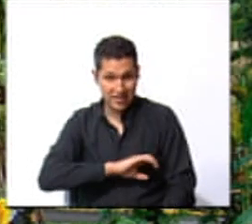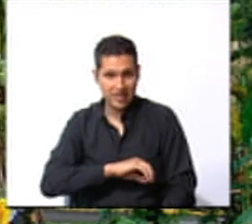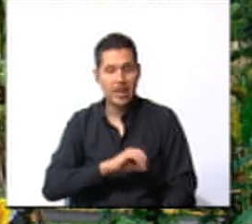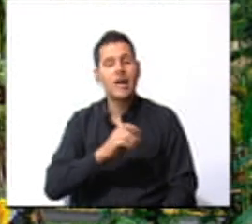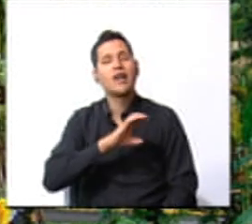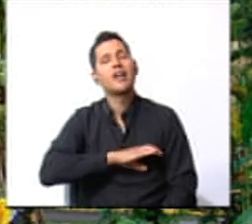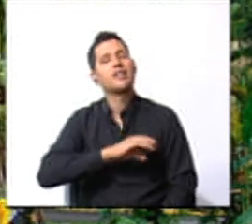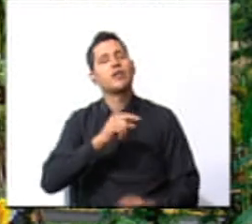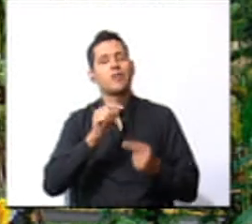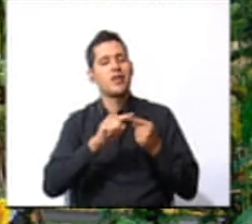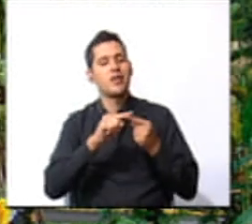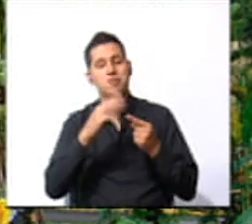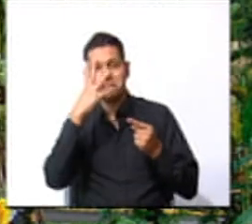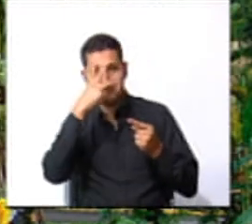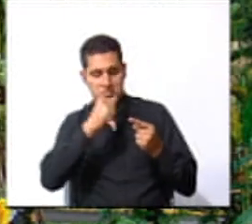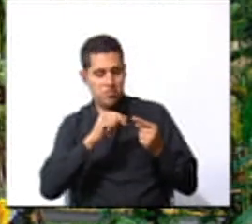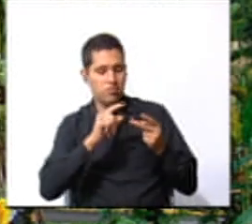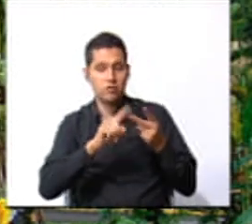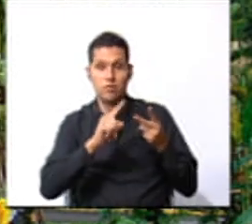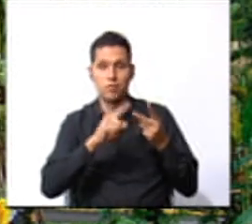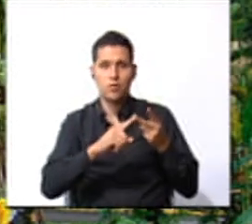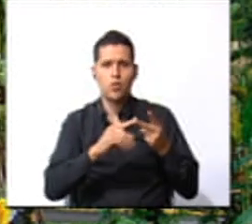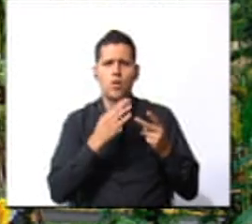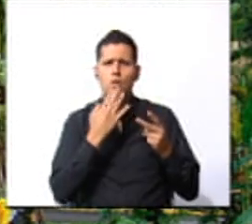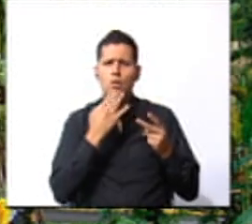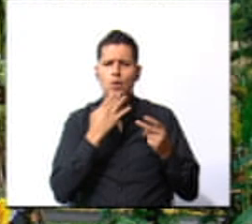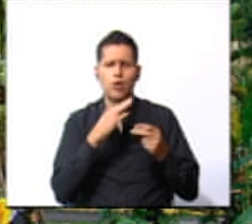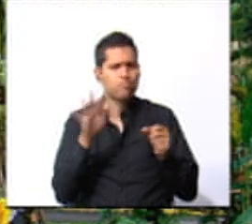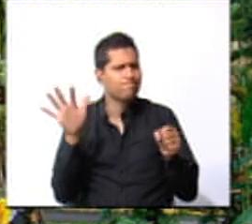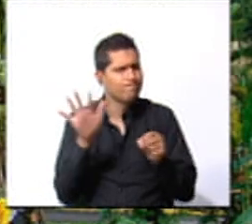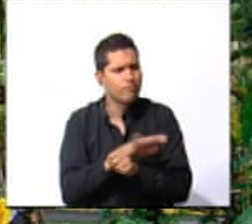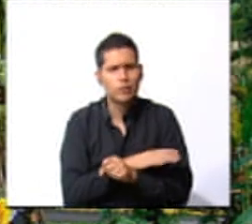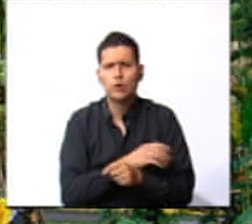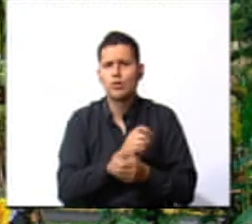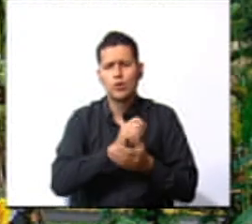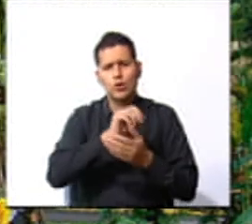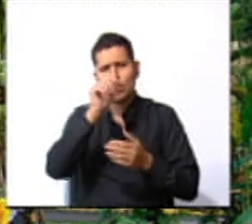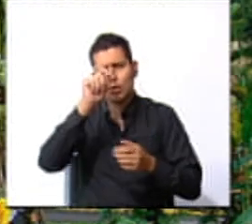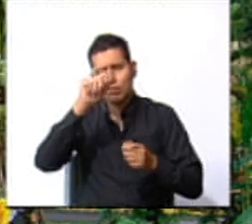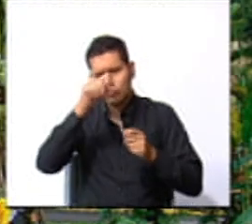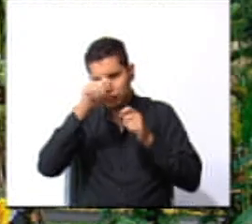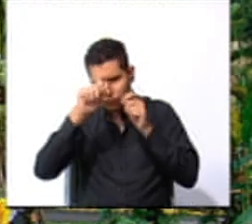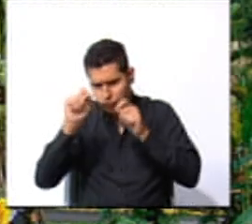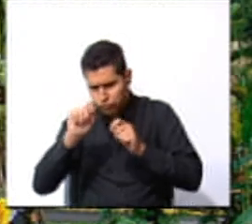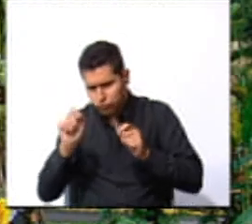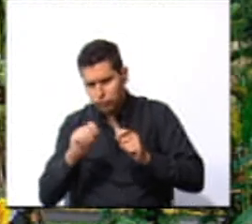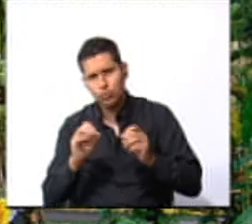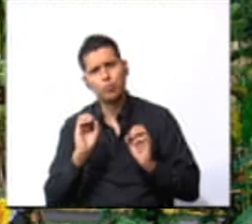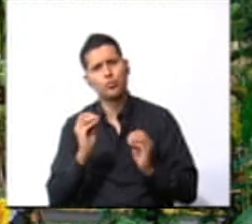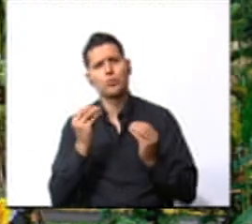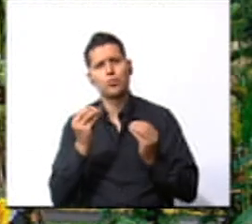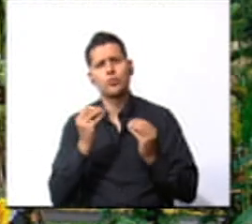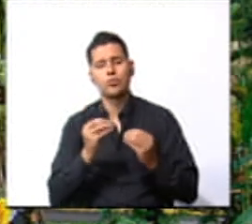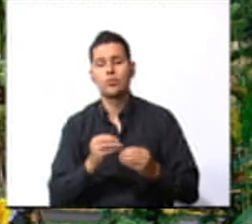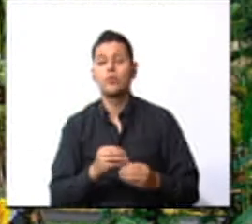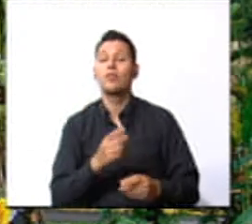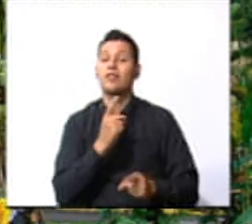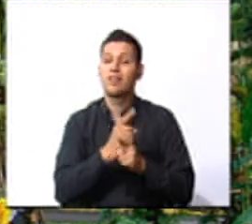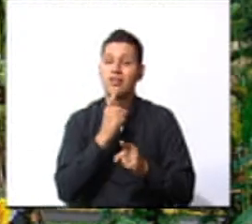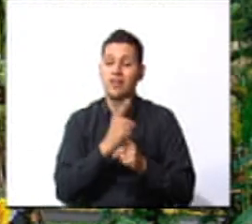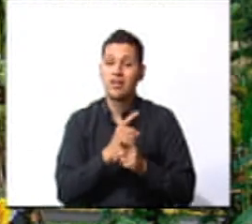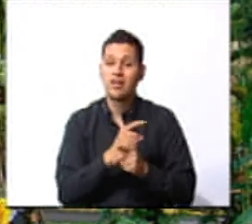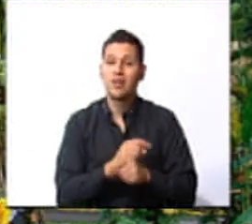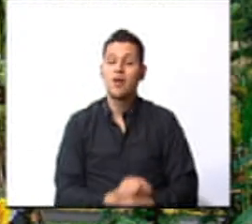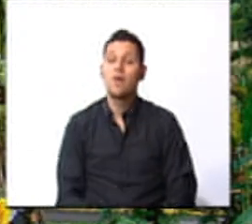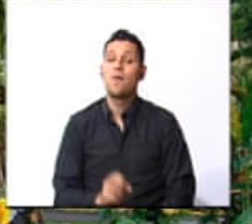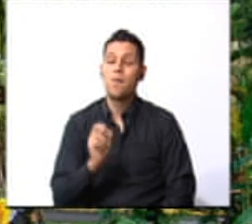Beautiful. Okay. Colorful. Okay. Very good. And colors. You have